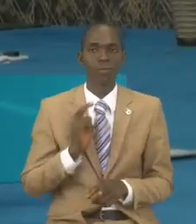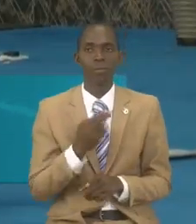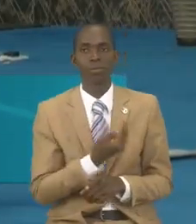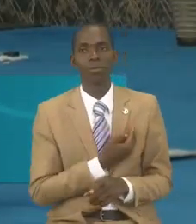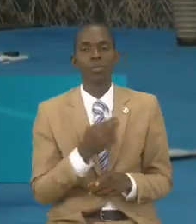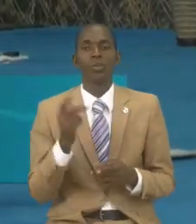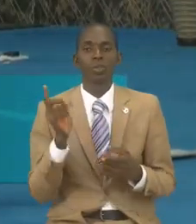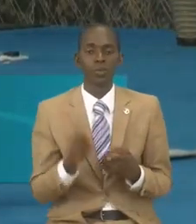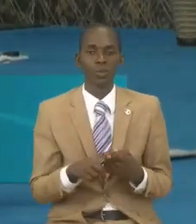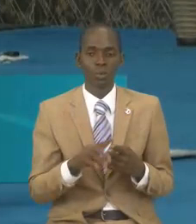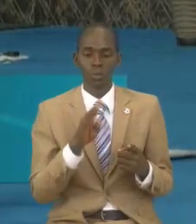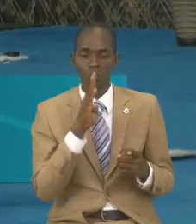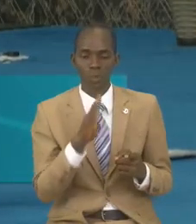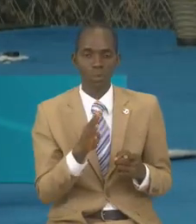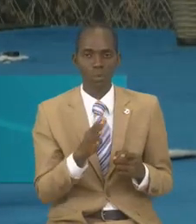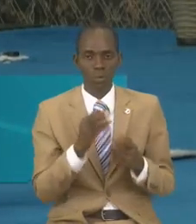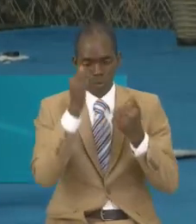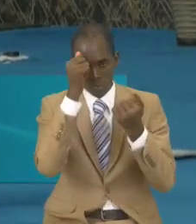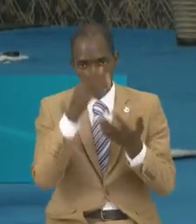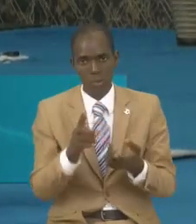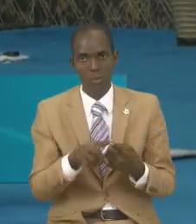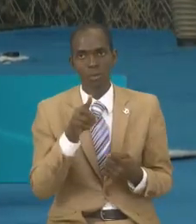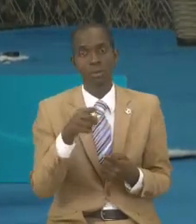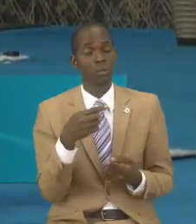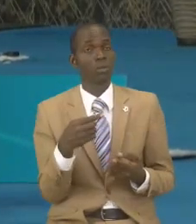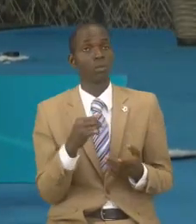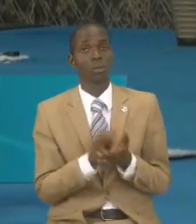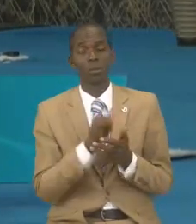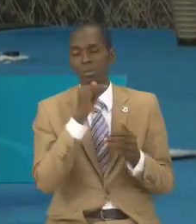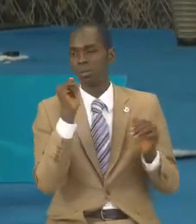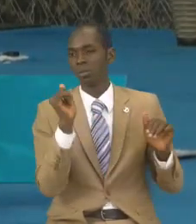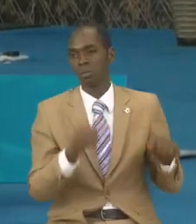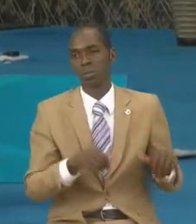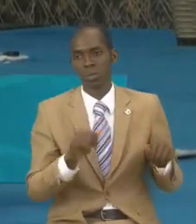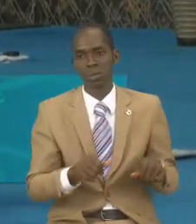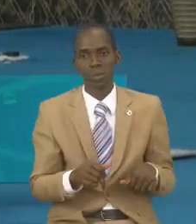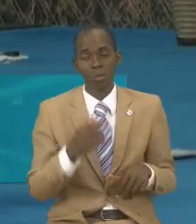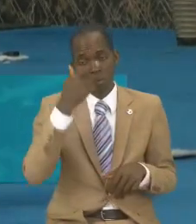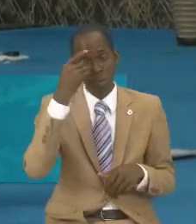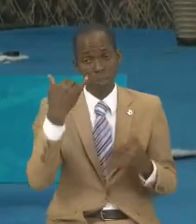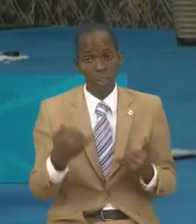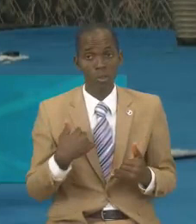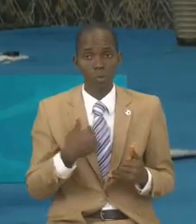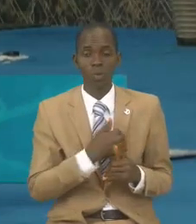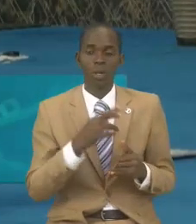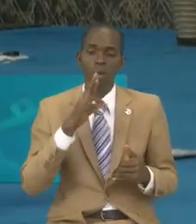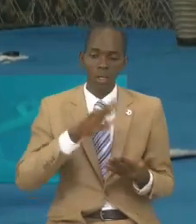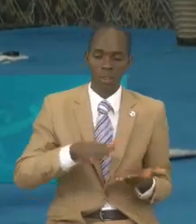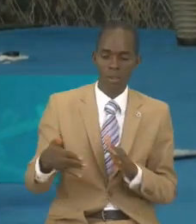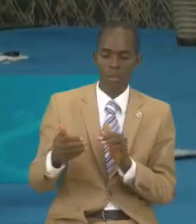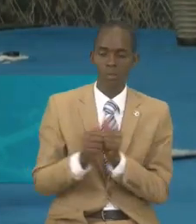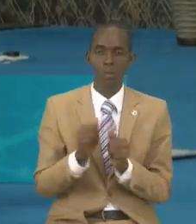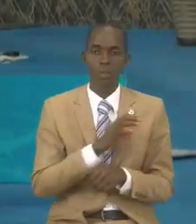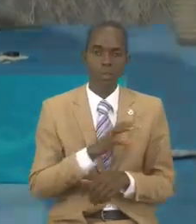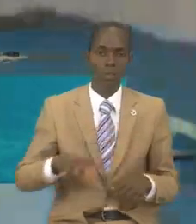mold, we then say that cannot be, because now we're crucified with Christ and